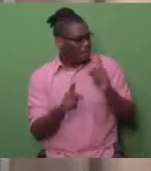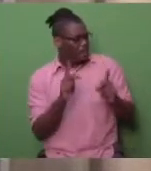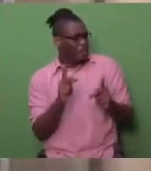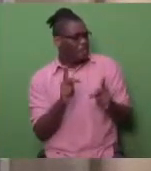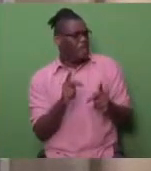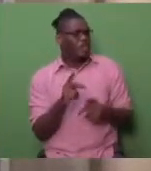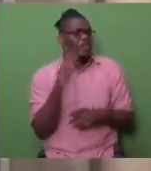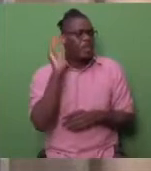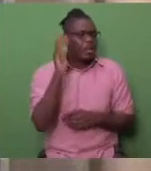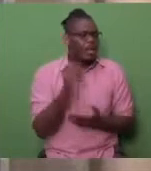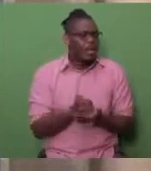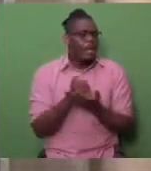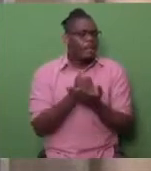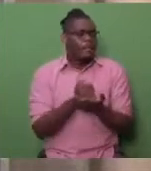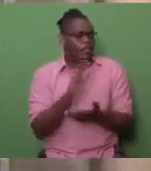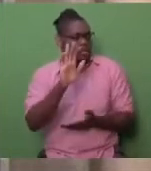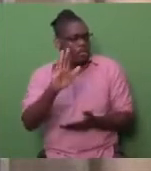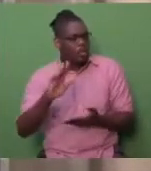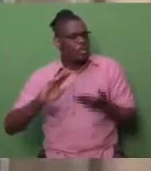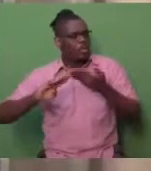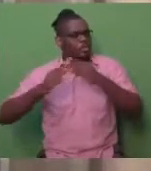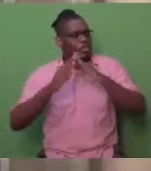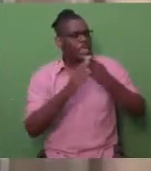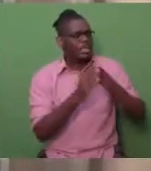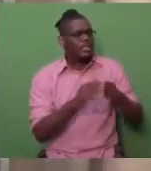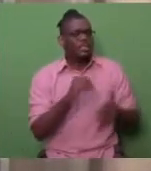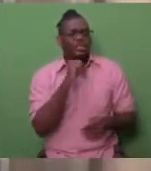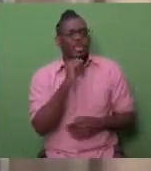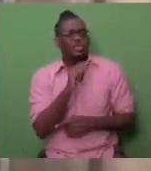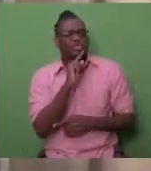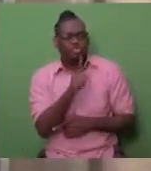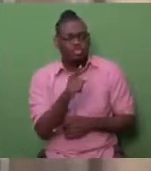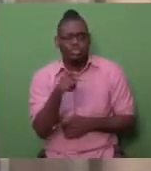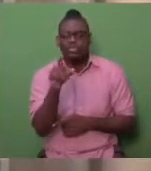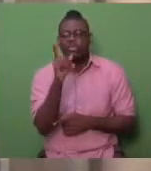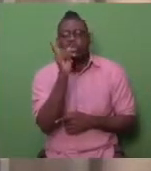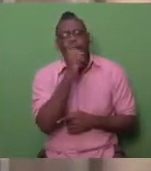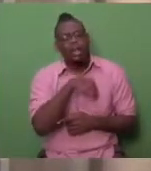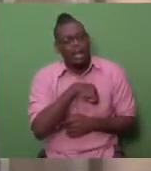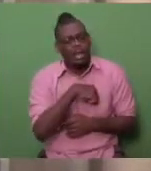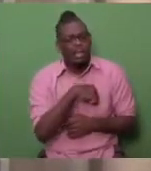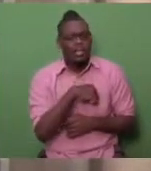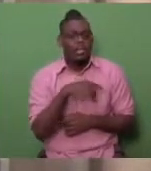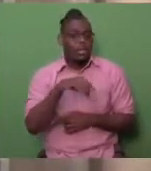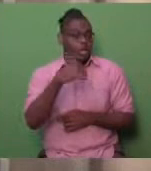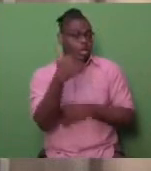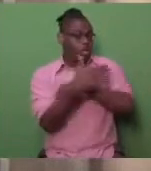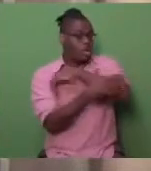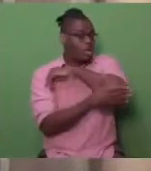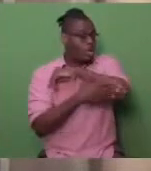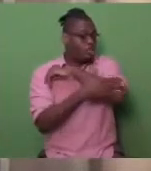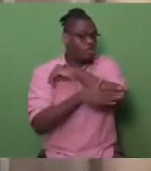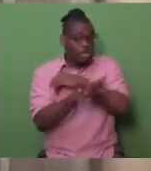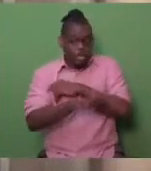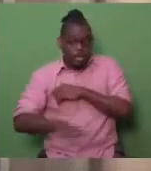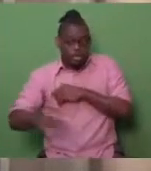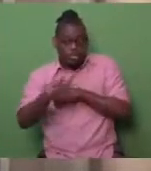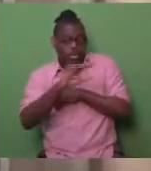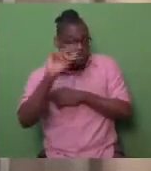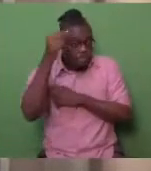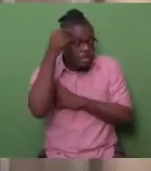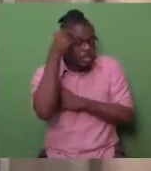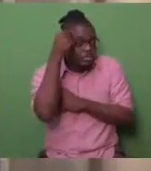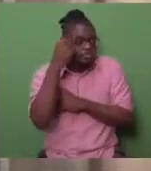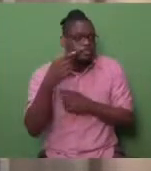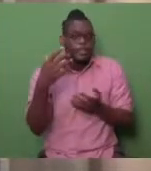other countries, when property tax is collected by local government bodies, it goes towards fixing roads, drains,